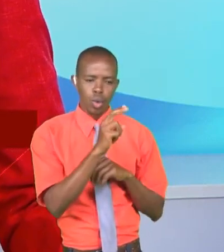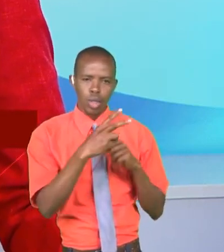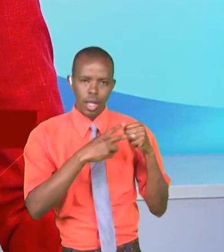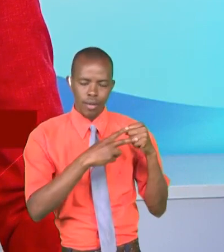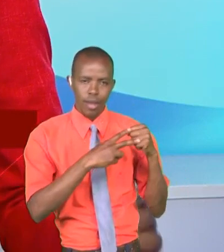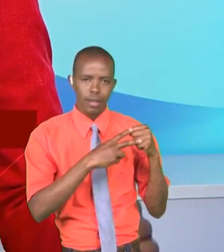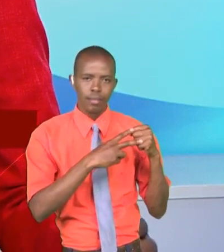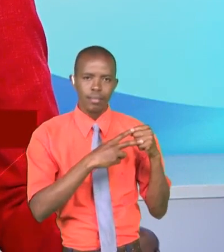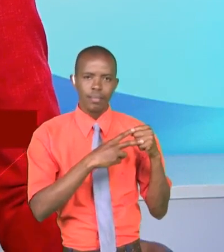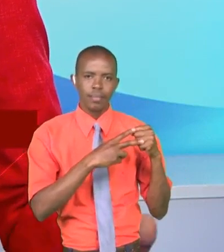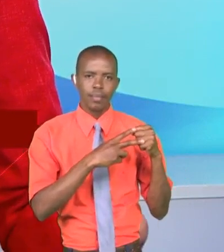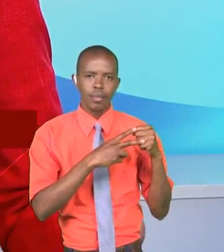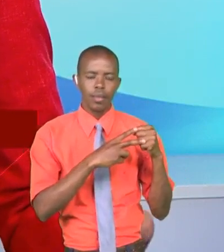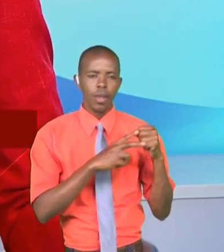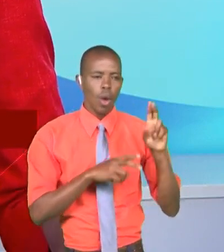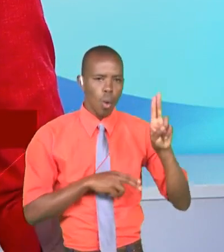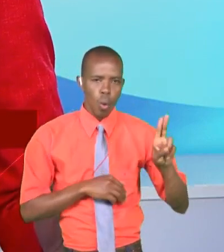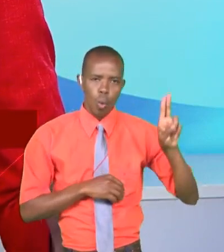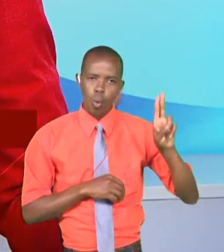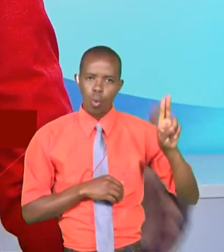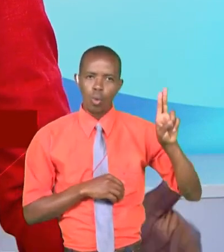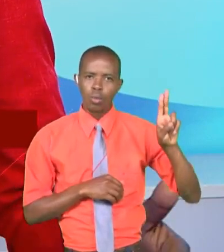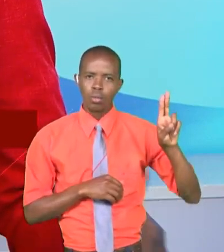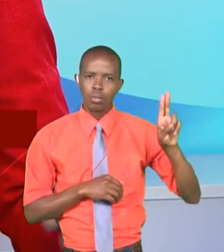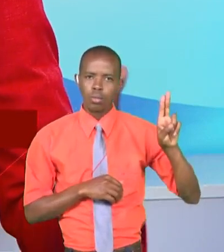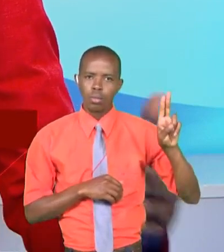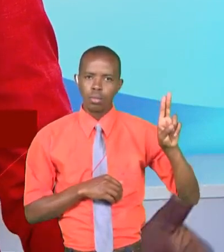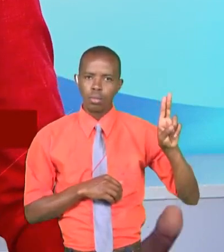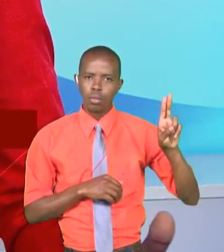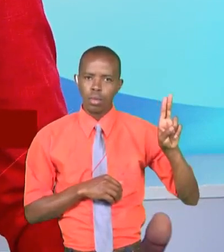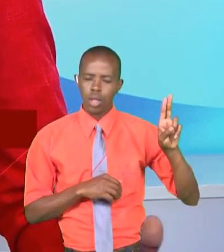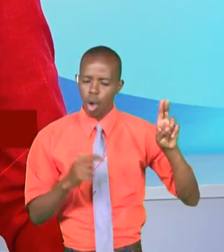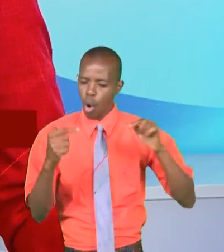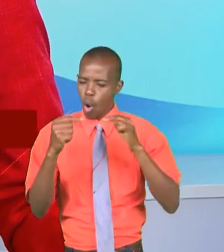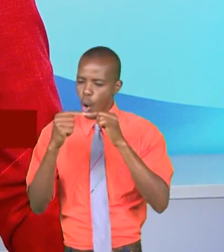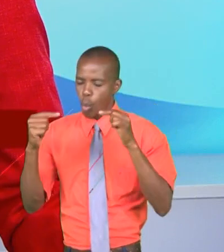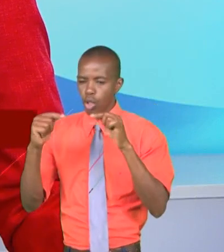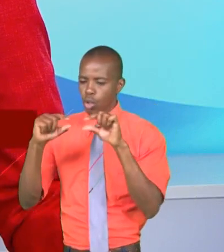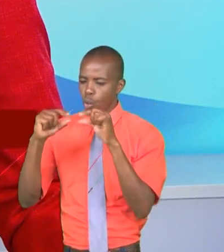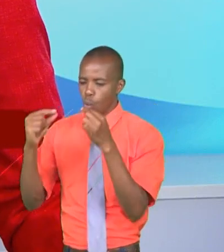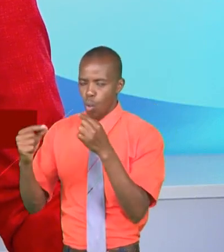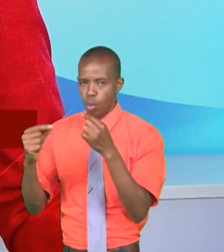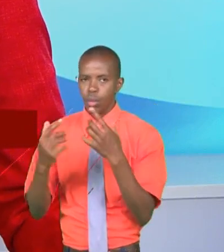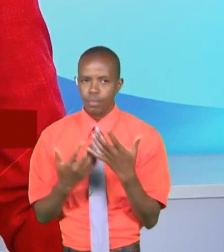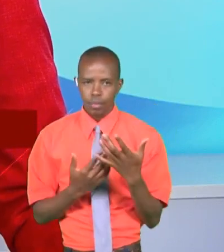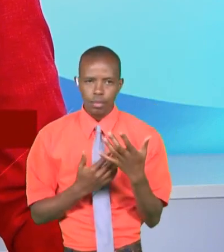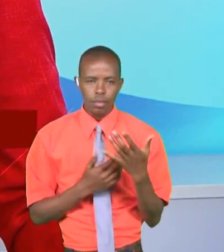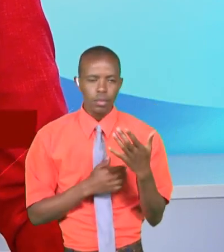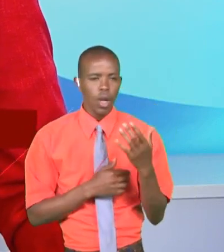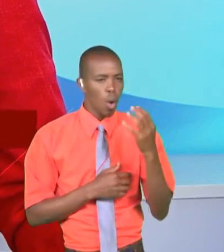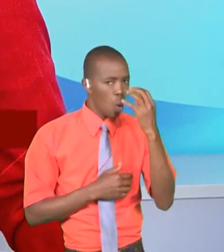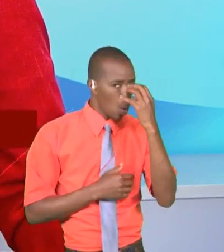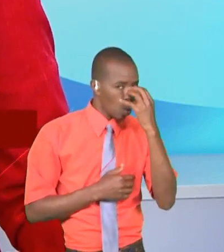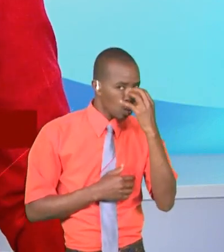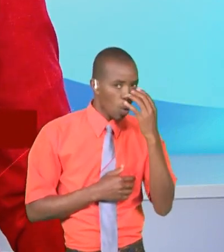And Uhuru was on the on the opposite side, and Ruto